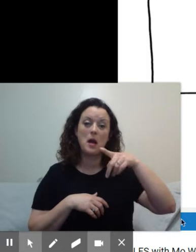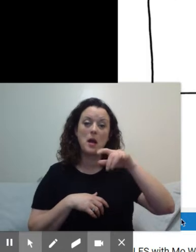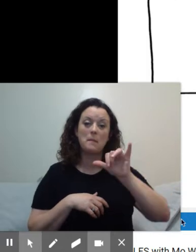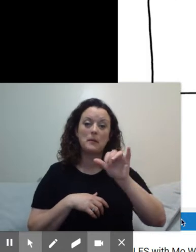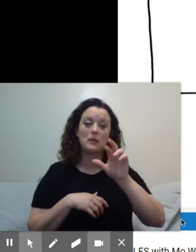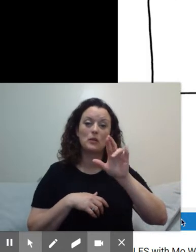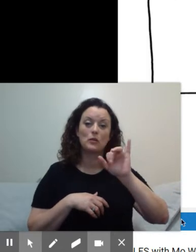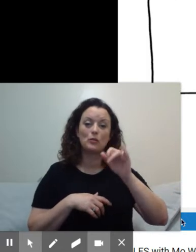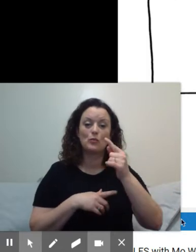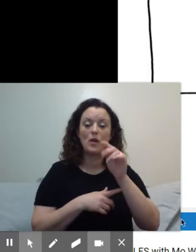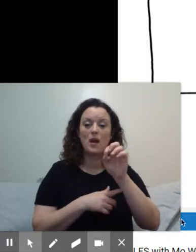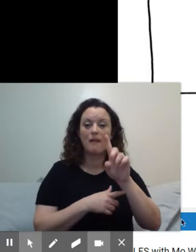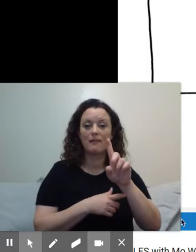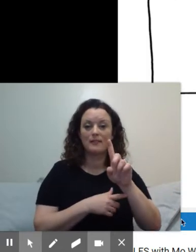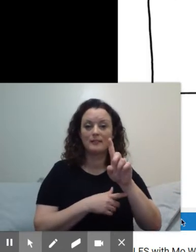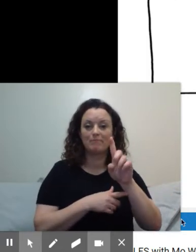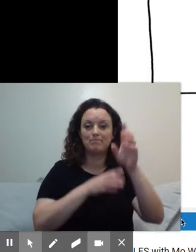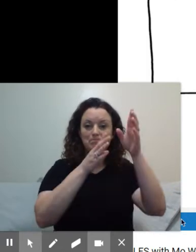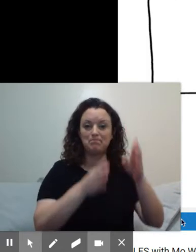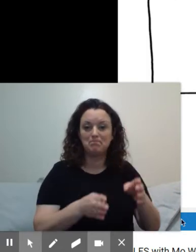copyrighted figure.